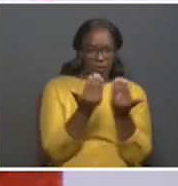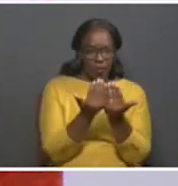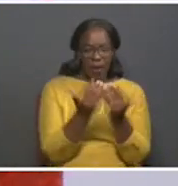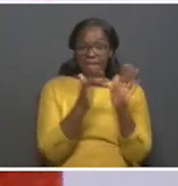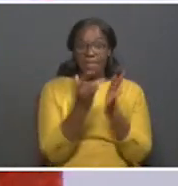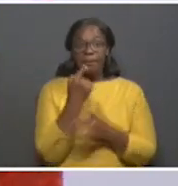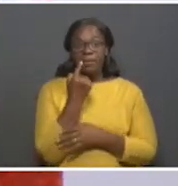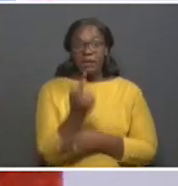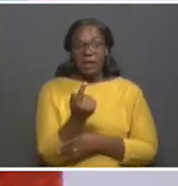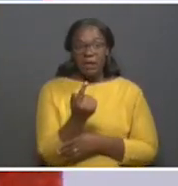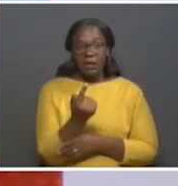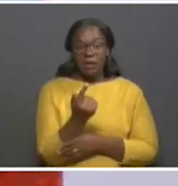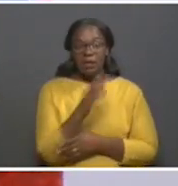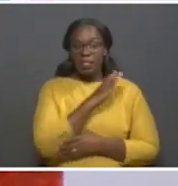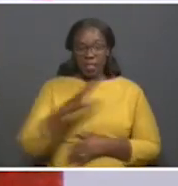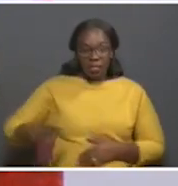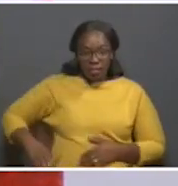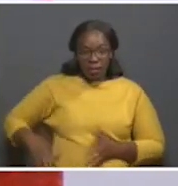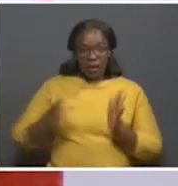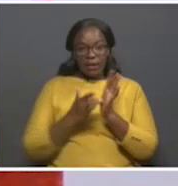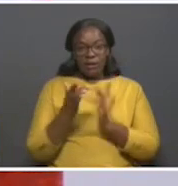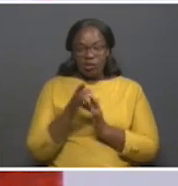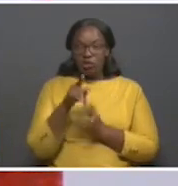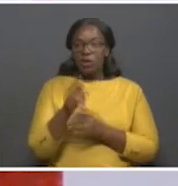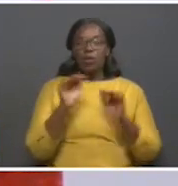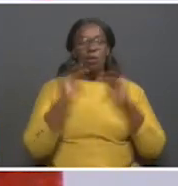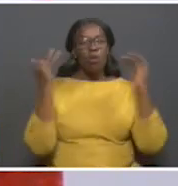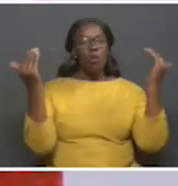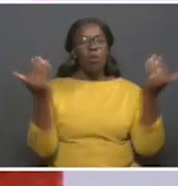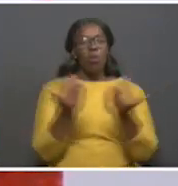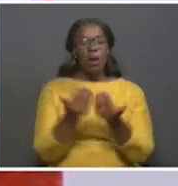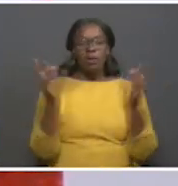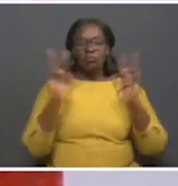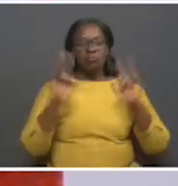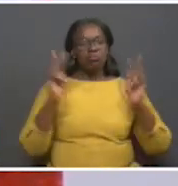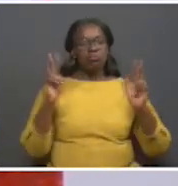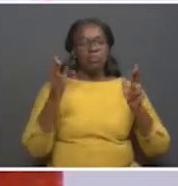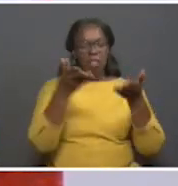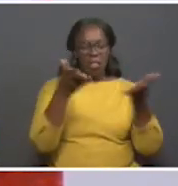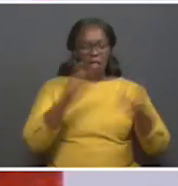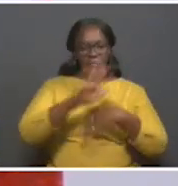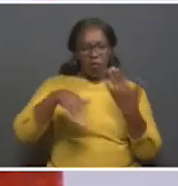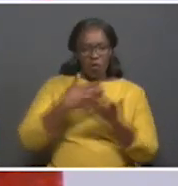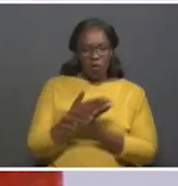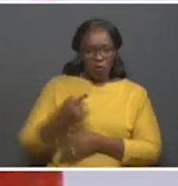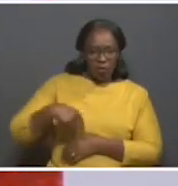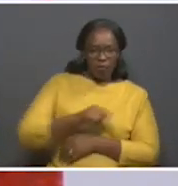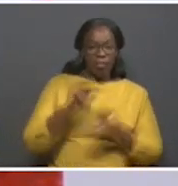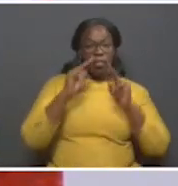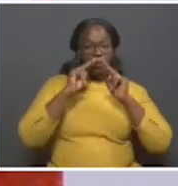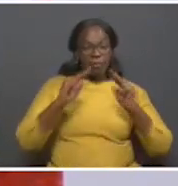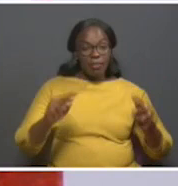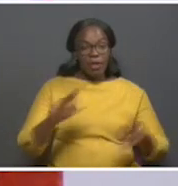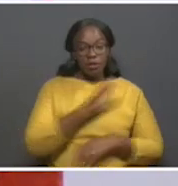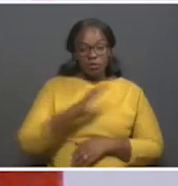Bible reveals that Christ Jesus is globally available for all of us. The peace of Christ,